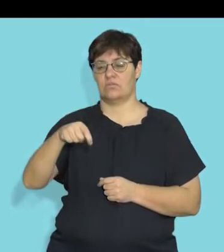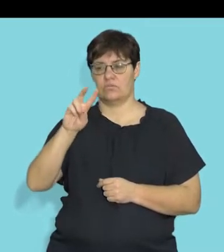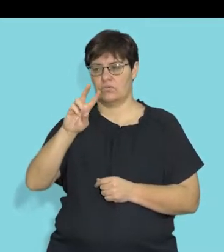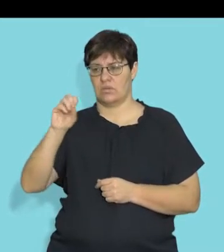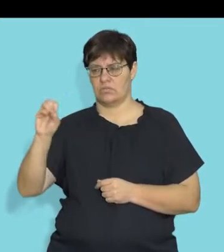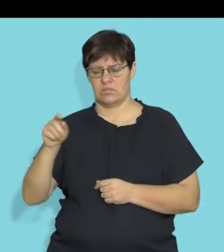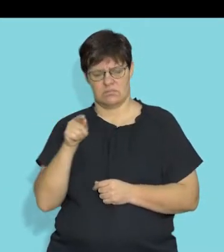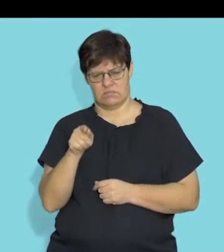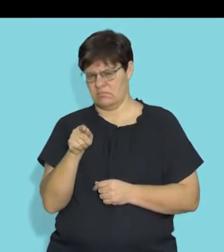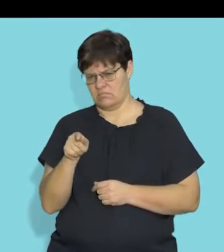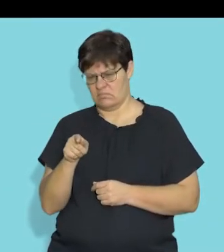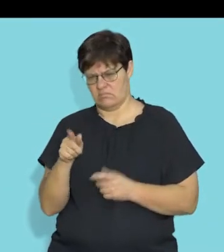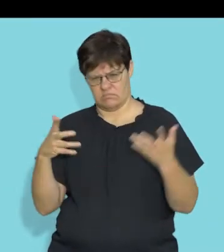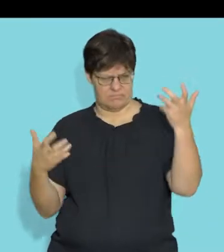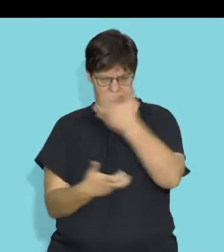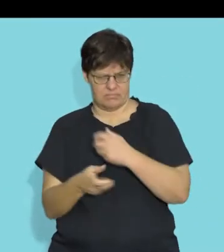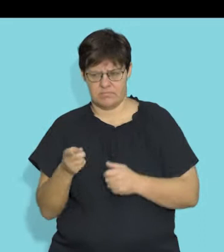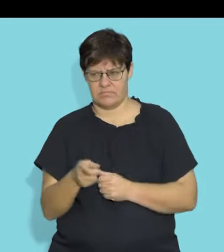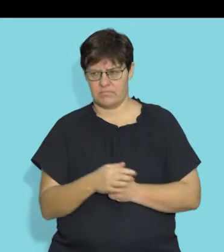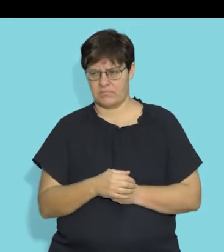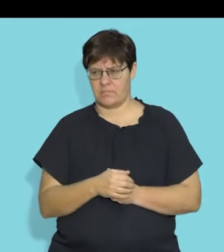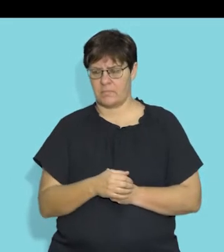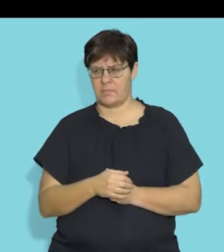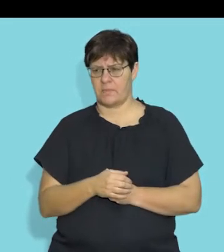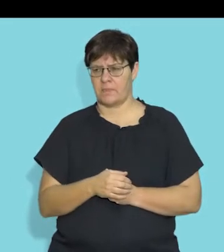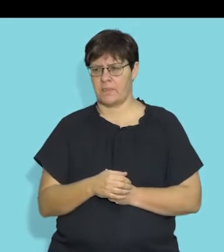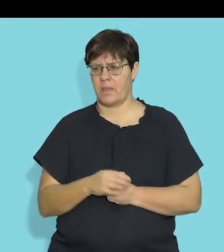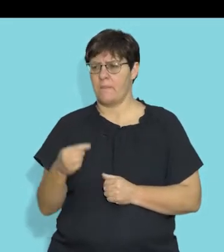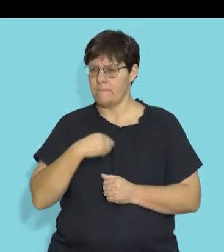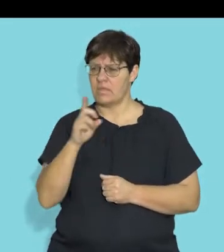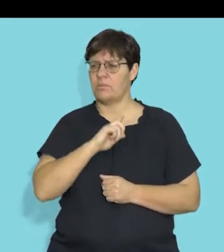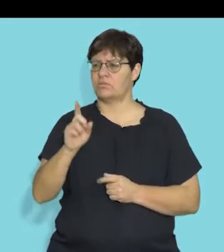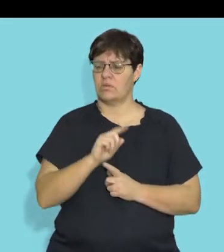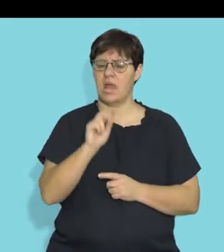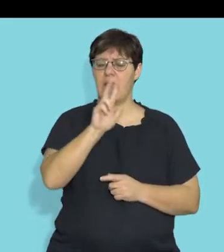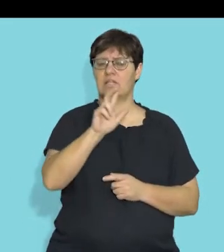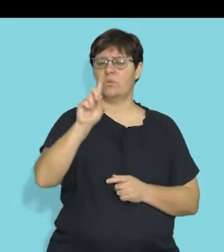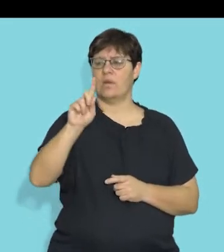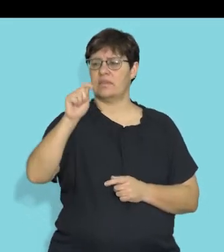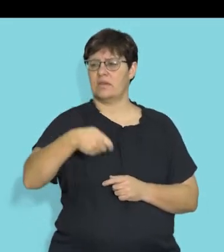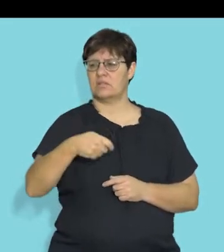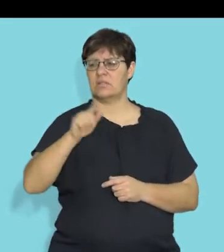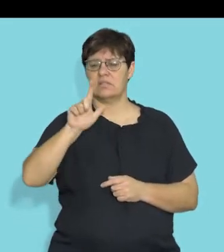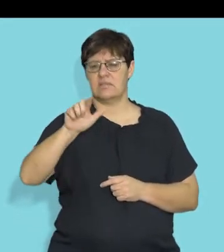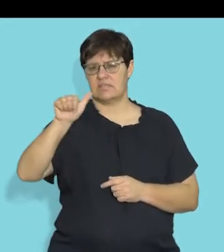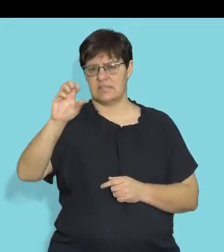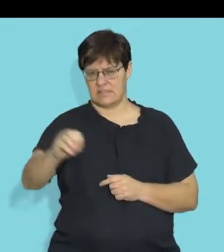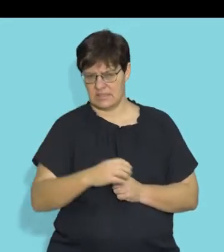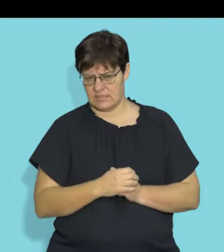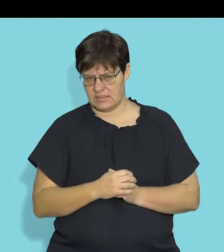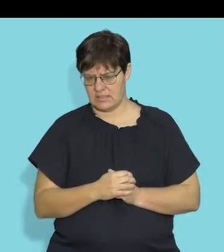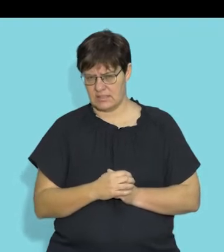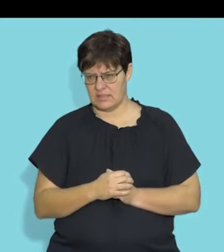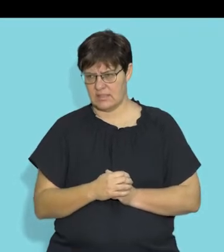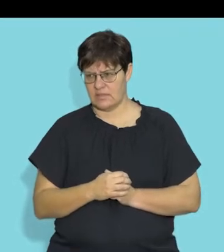95,200. Okay, now let's look at what I deposited. I only deposited 81,760. Clearly